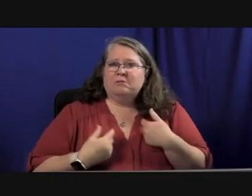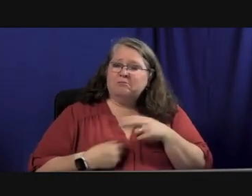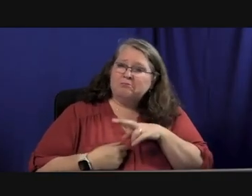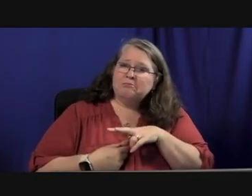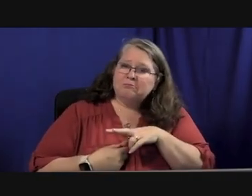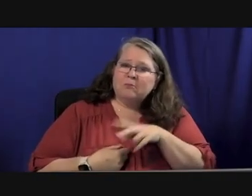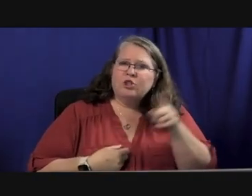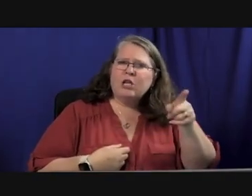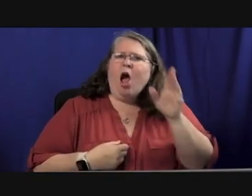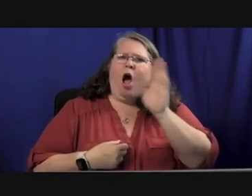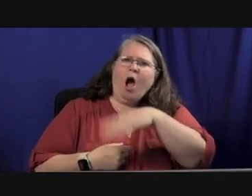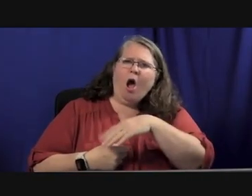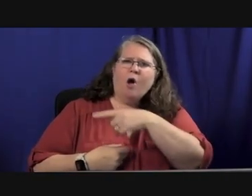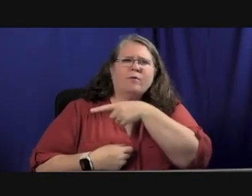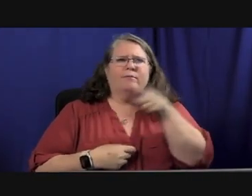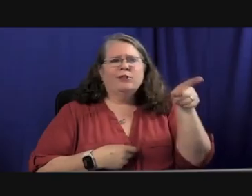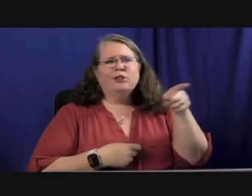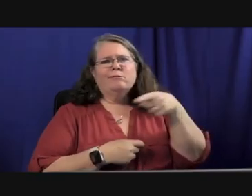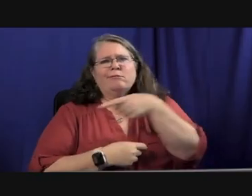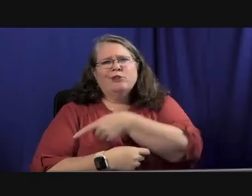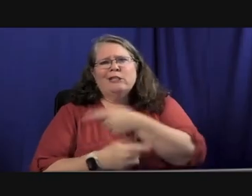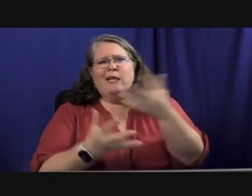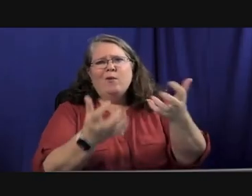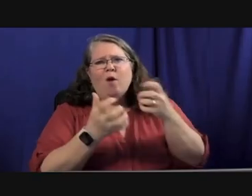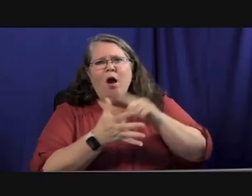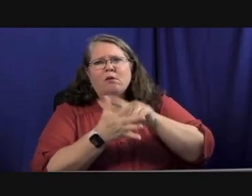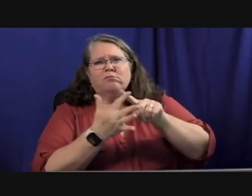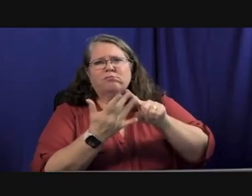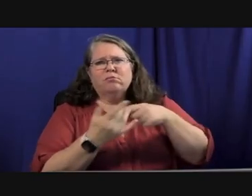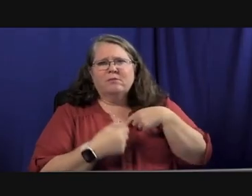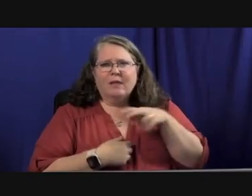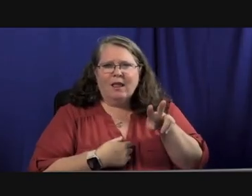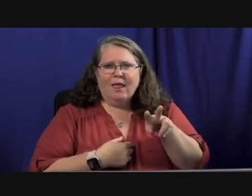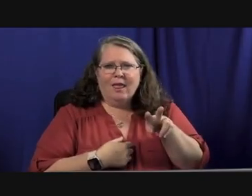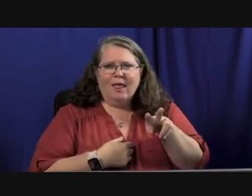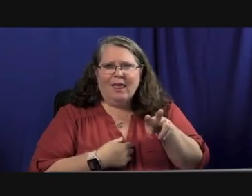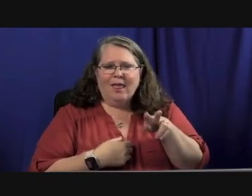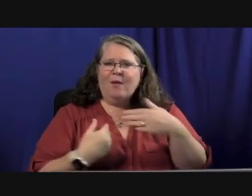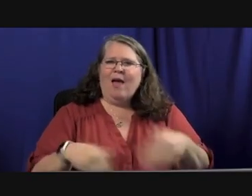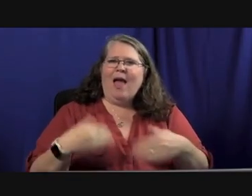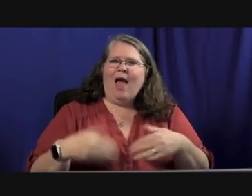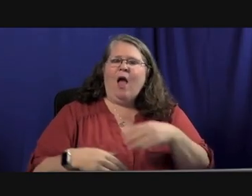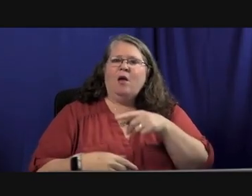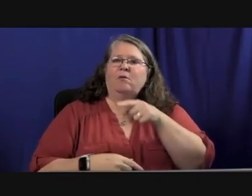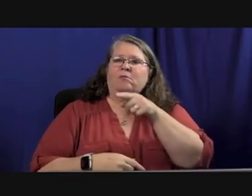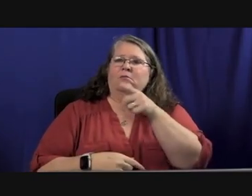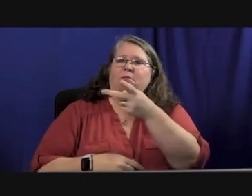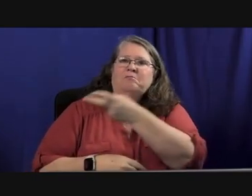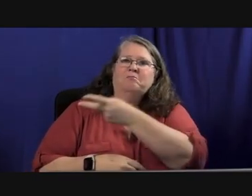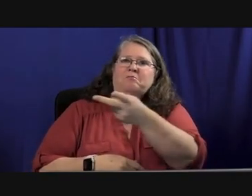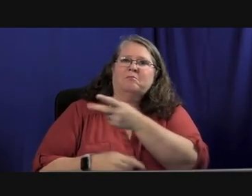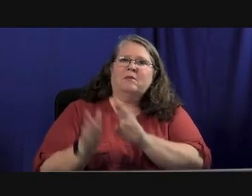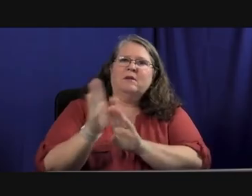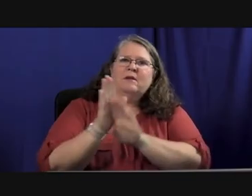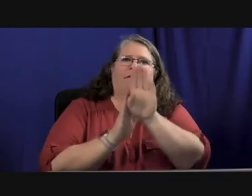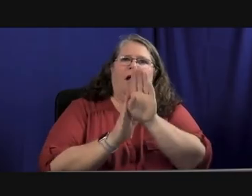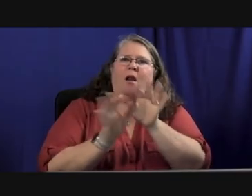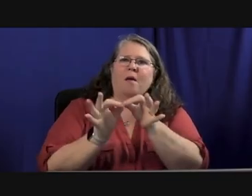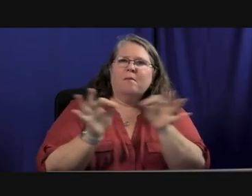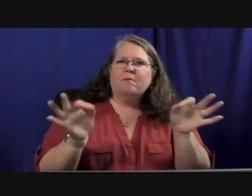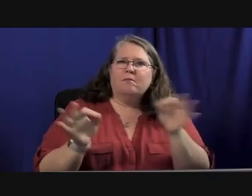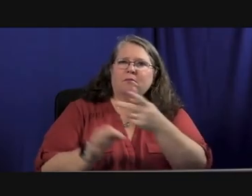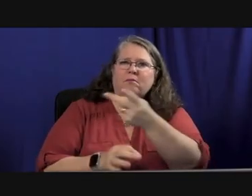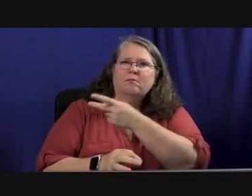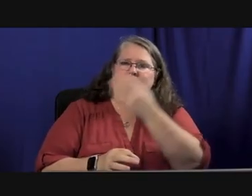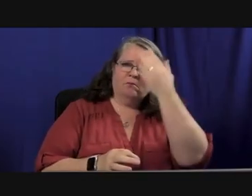it was just simple gesturing, but they were able to have communication, but it was clear communication through the 2 of them.